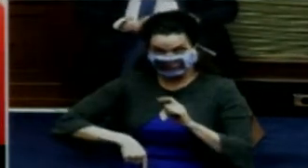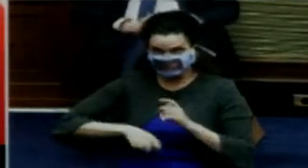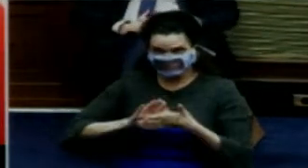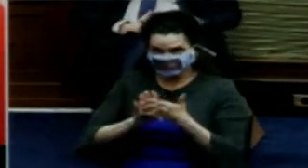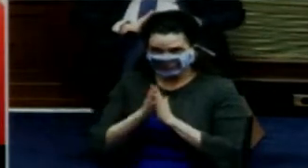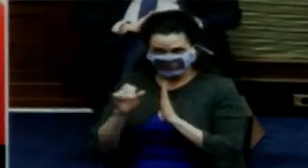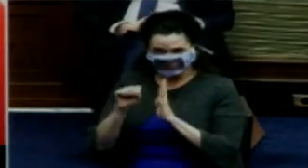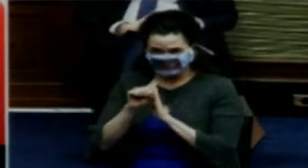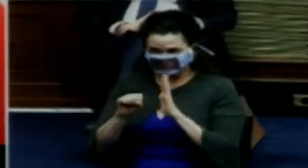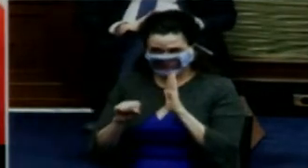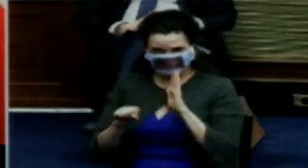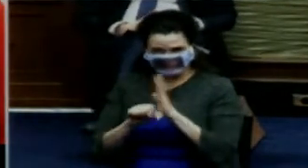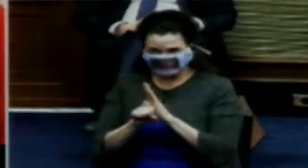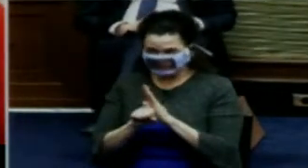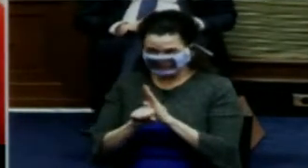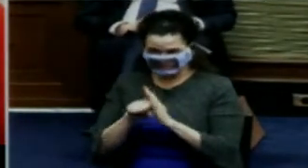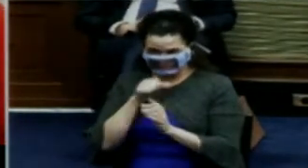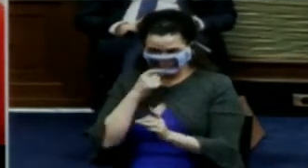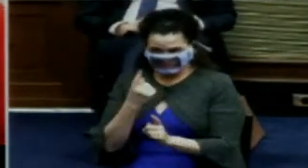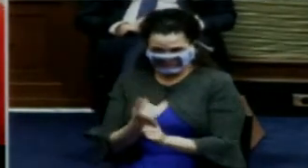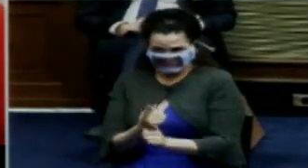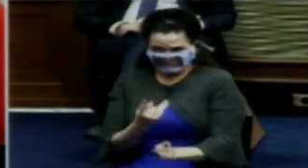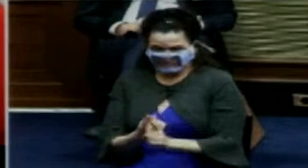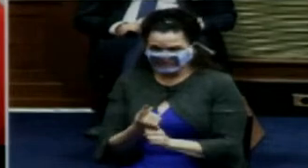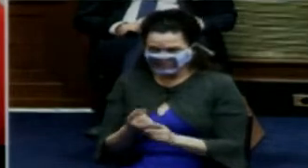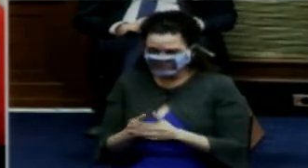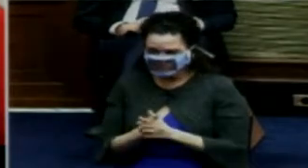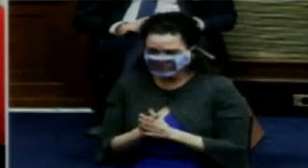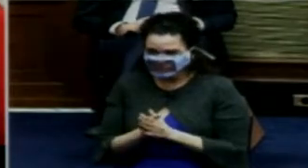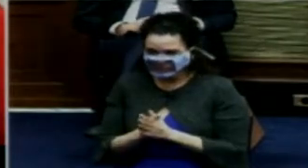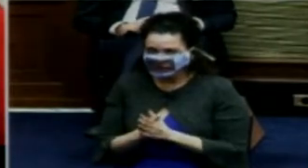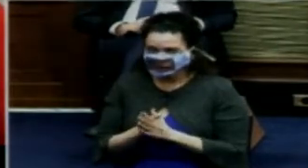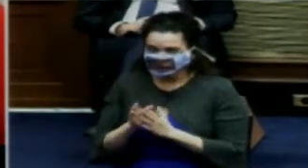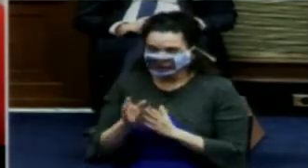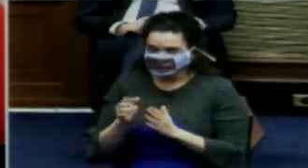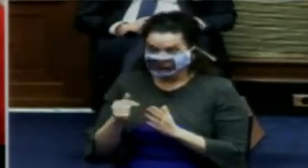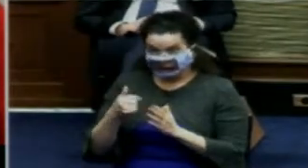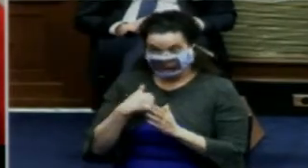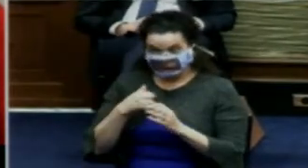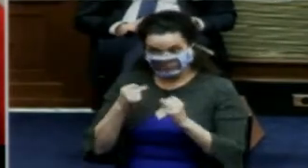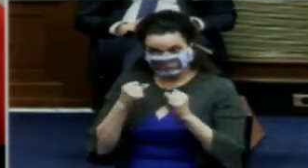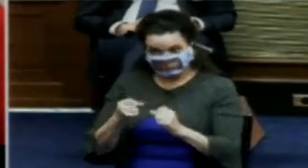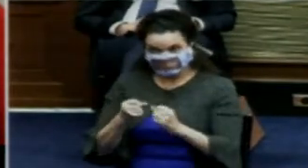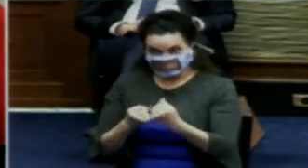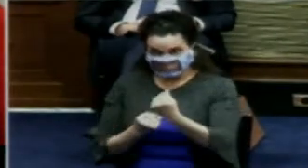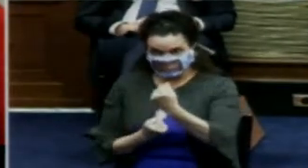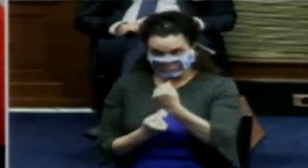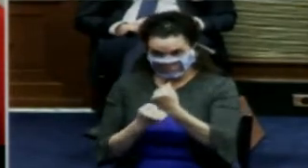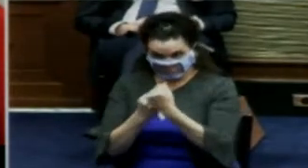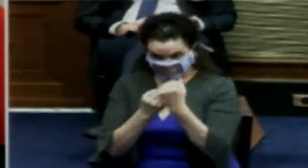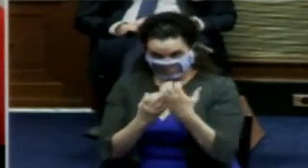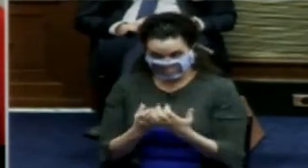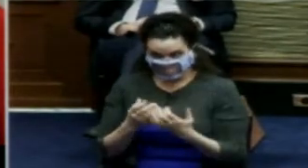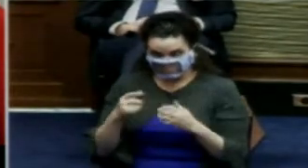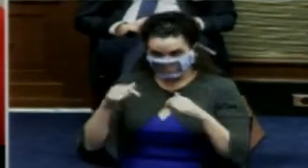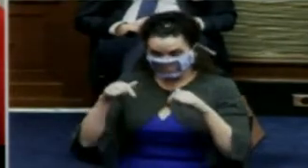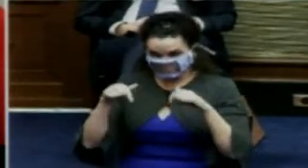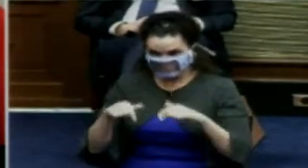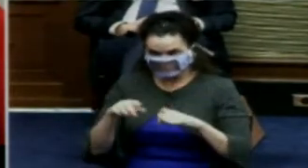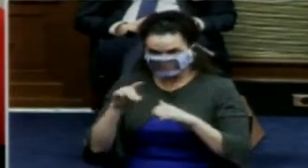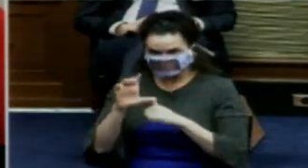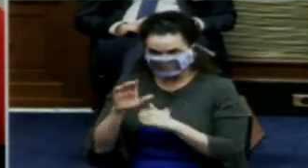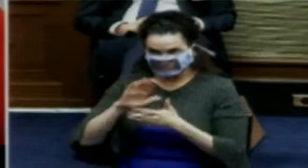District of Columbia. I've been a proponent of statehood for